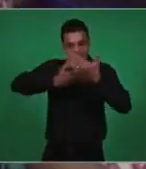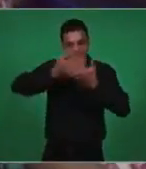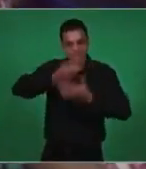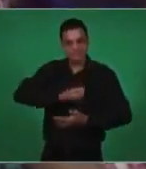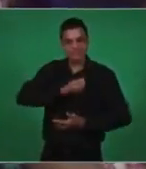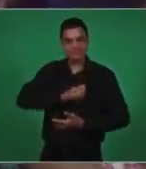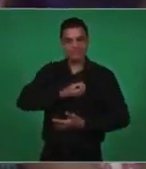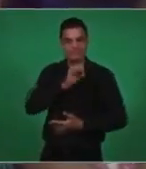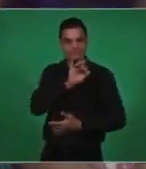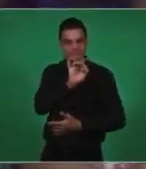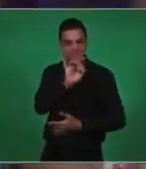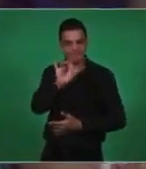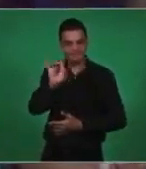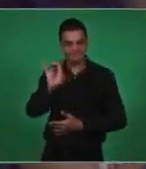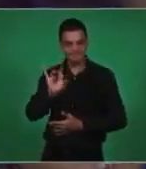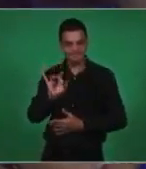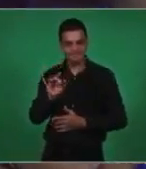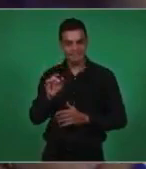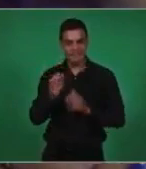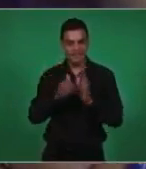And I'm present with you.